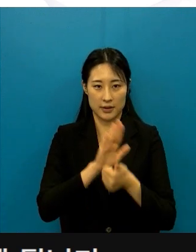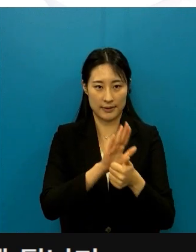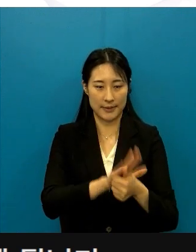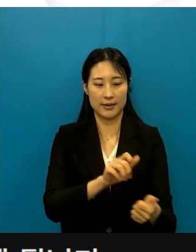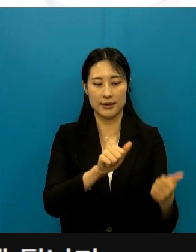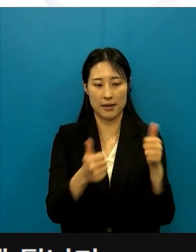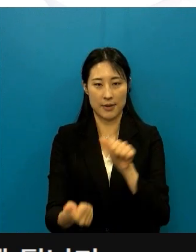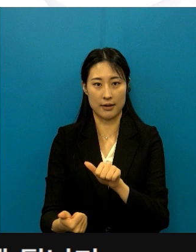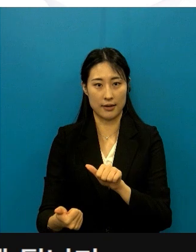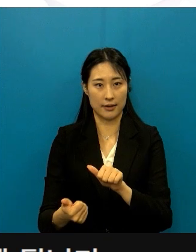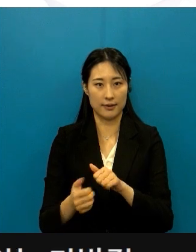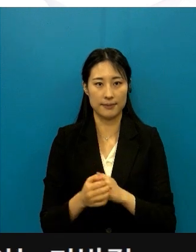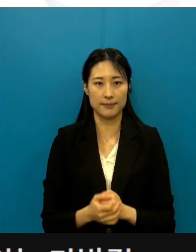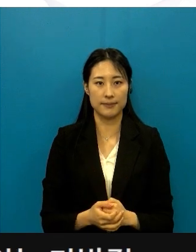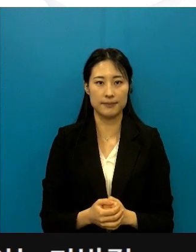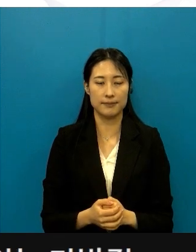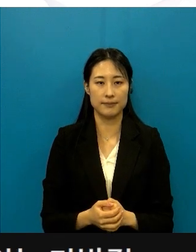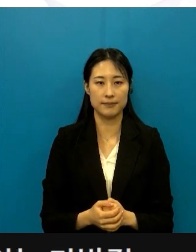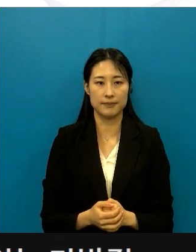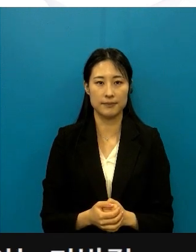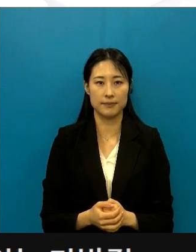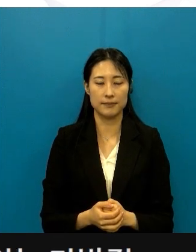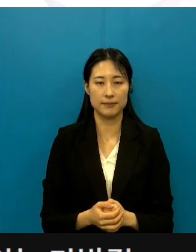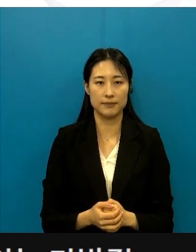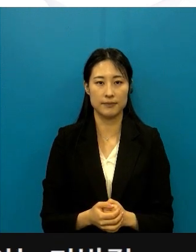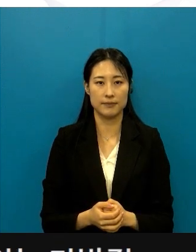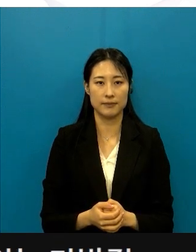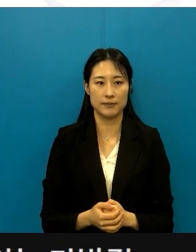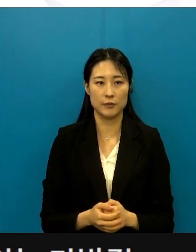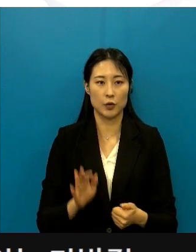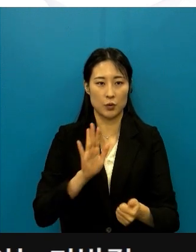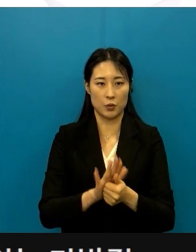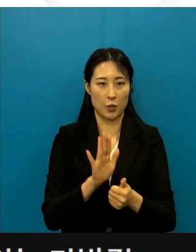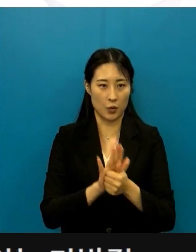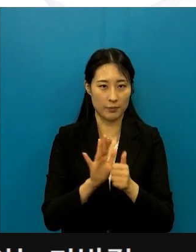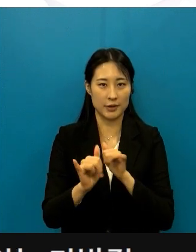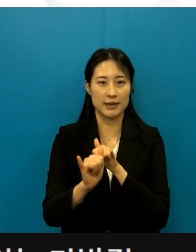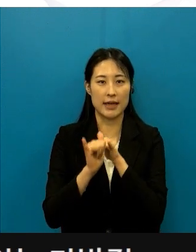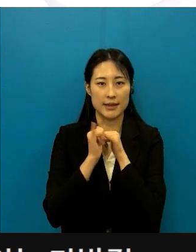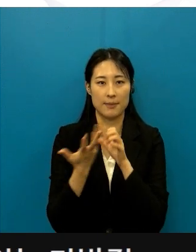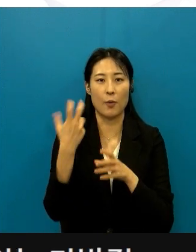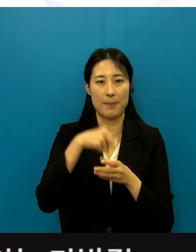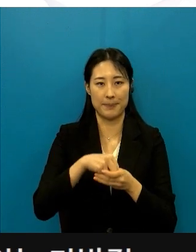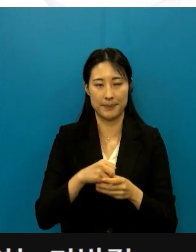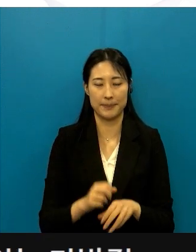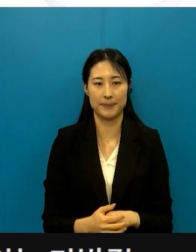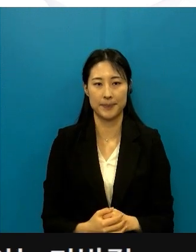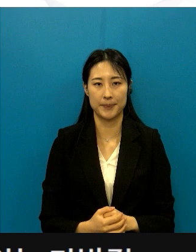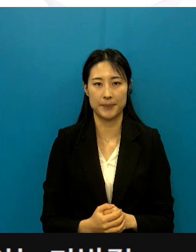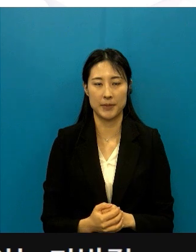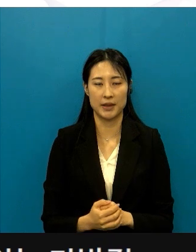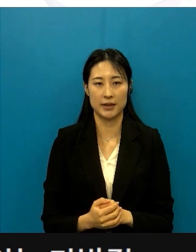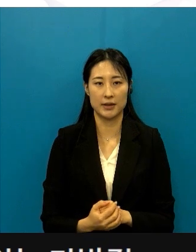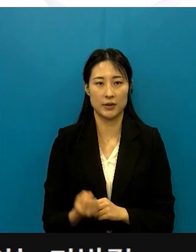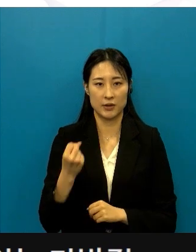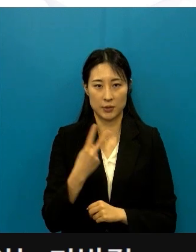suicide in general, physician-assisted suicide, and active euthanasia administered by